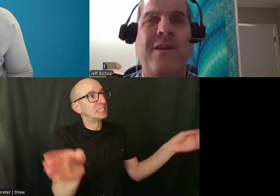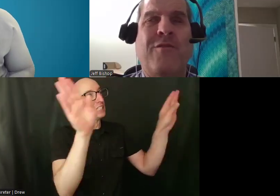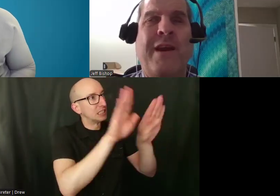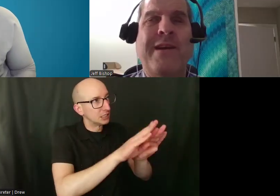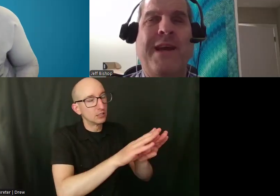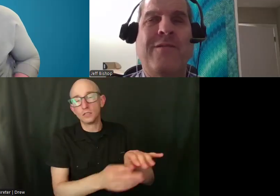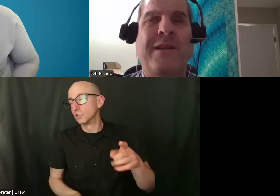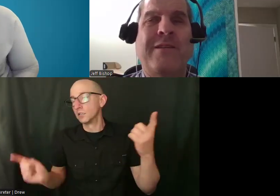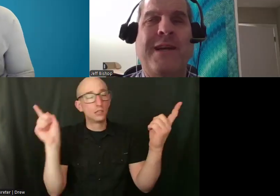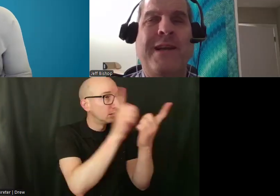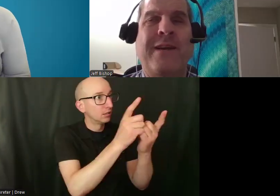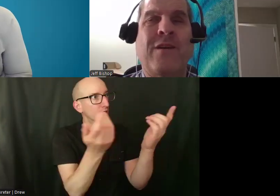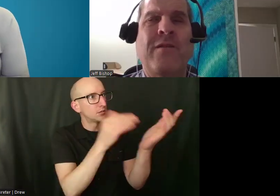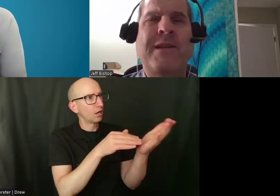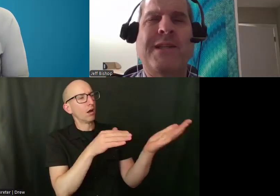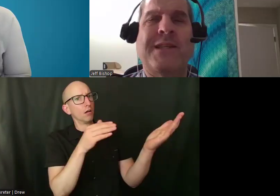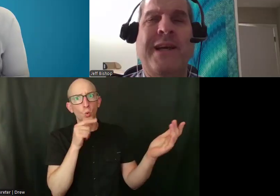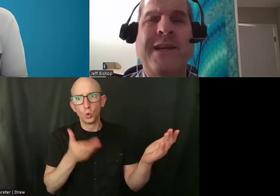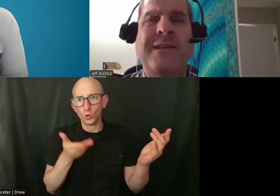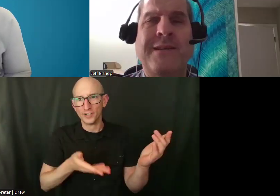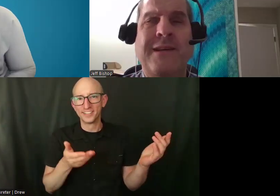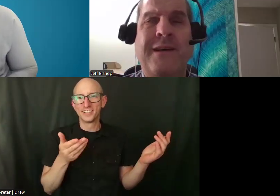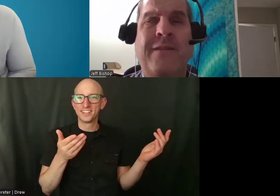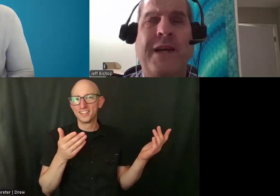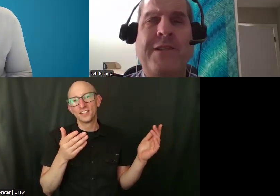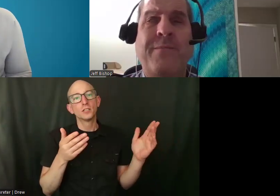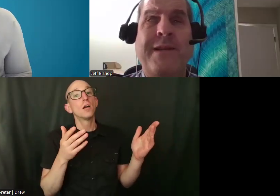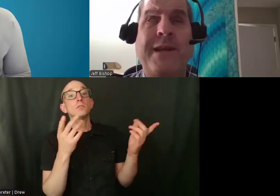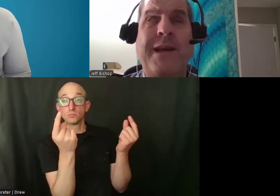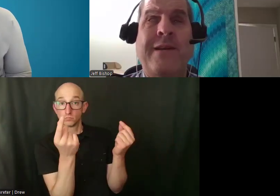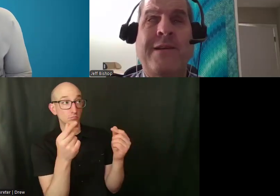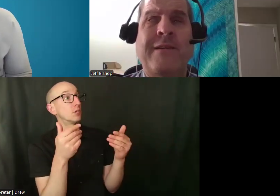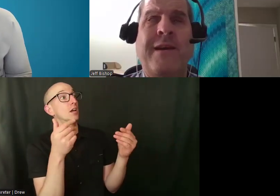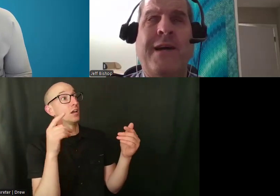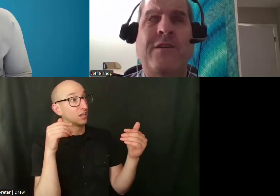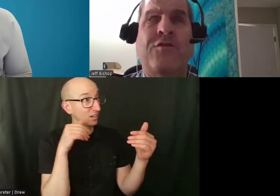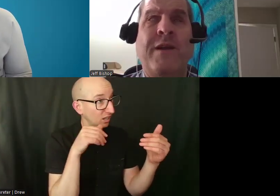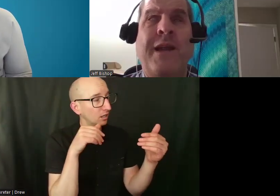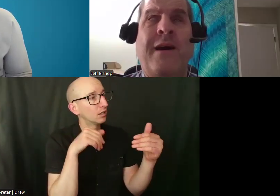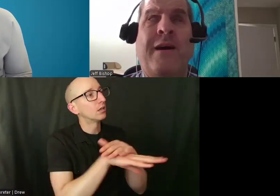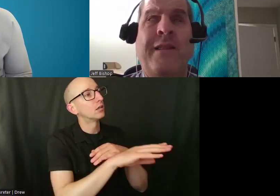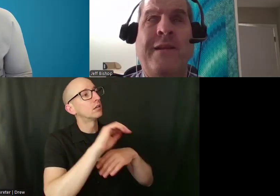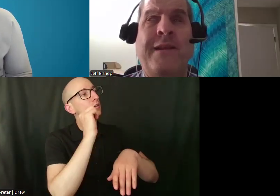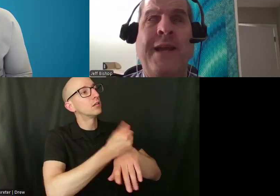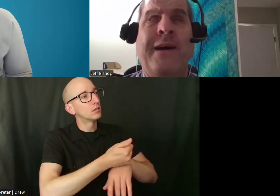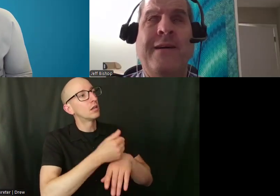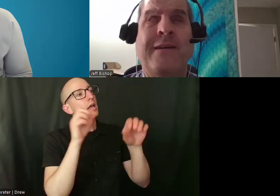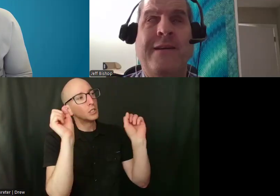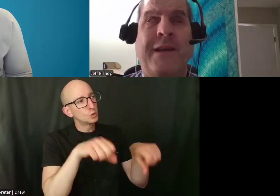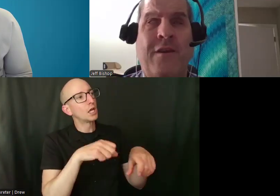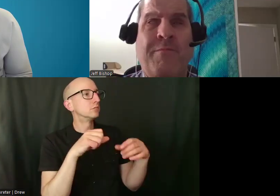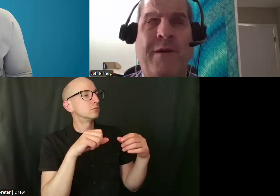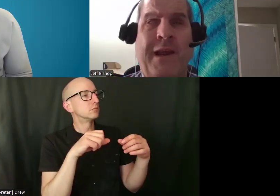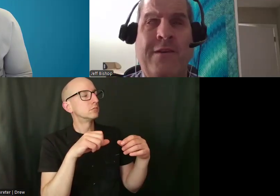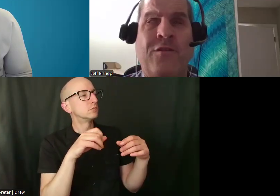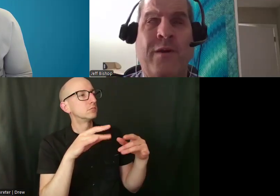sign in, you create an account, you sign in, go into the settings of ChatGPT and tell it not to train on the data